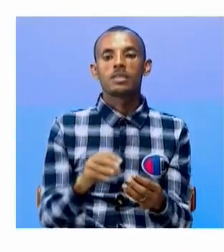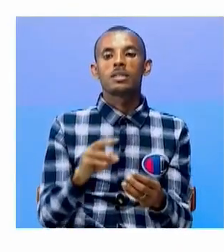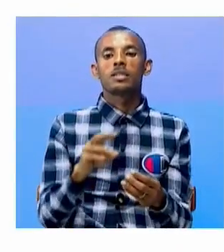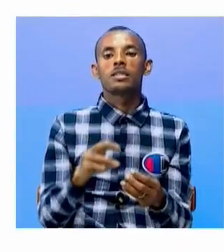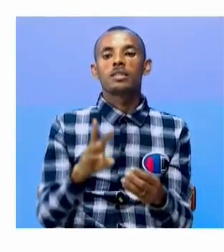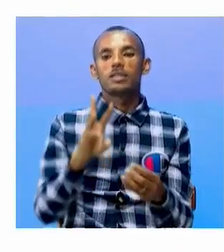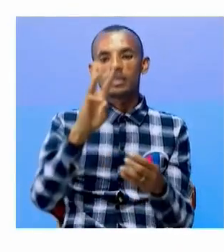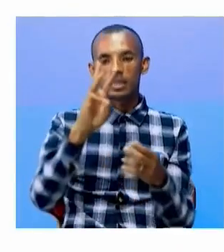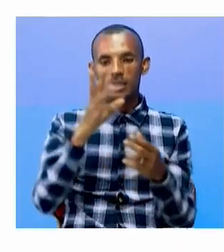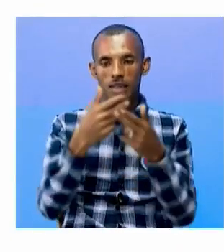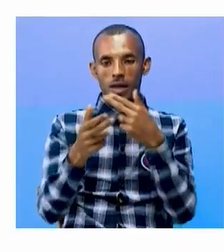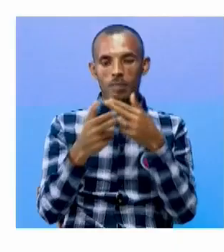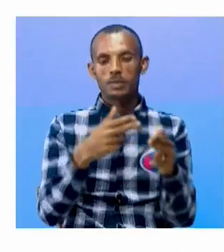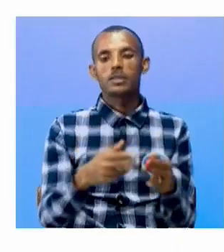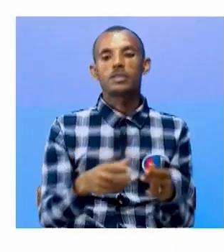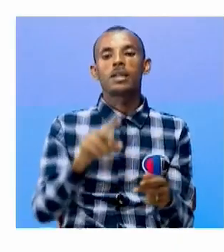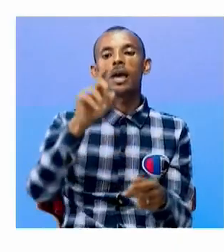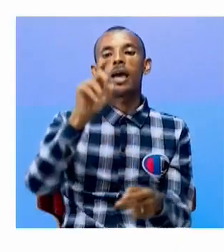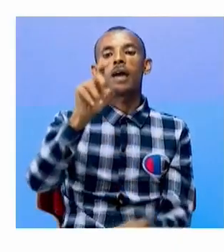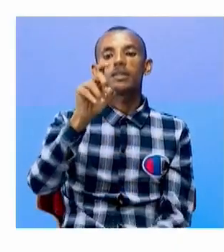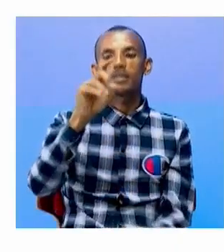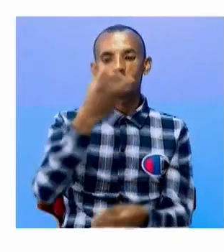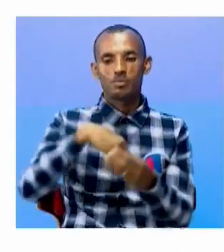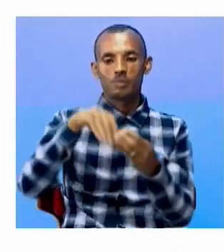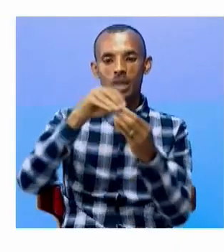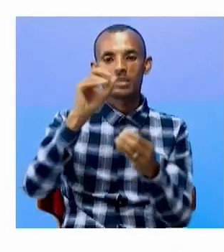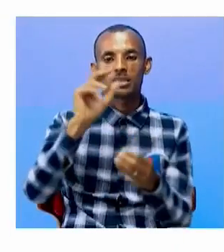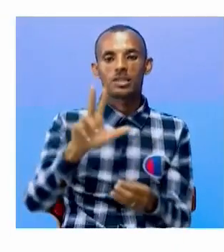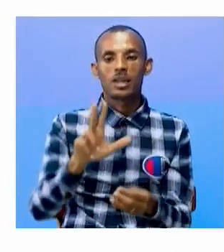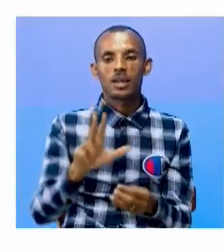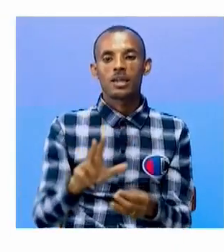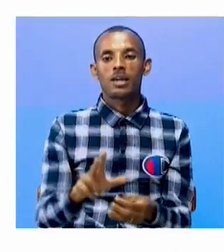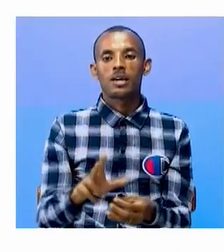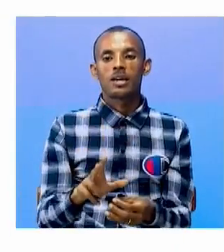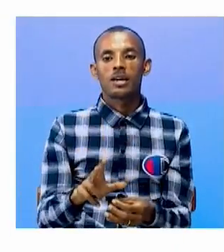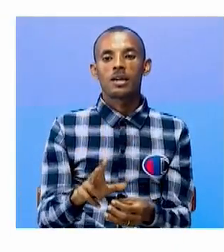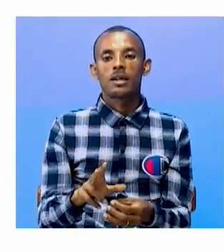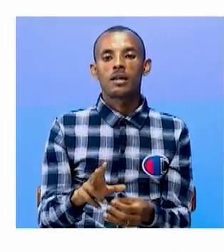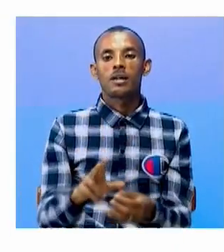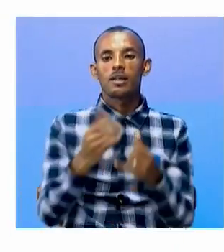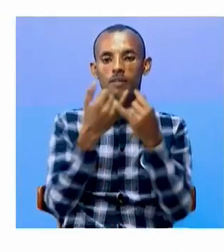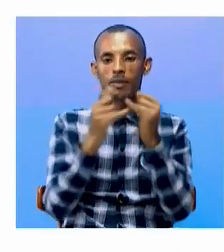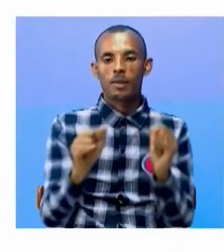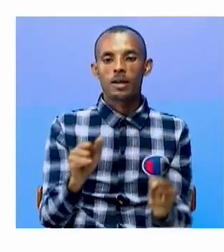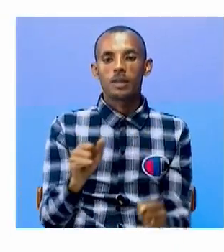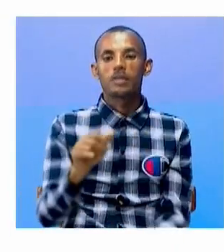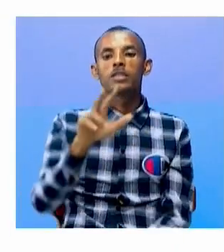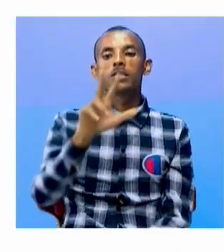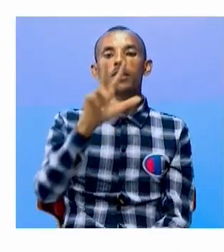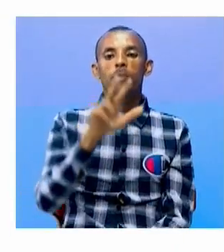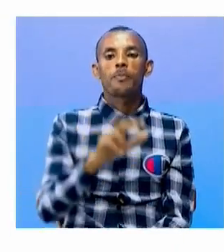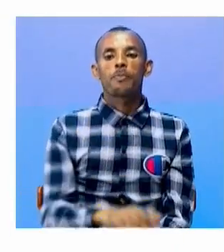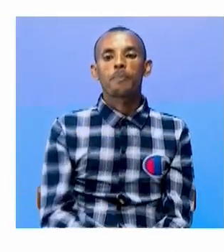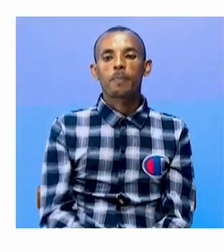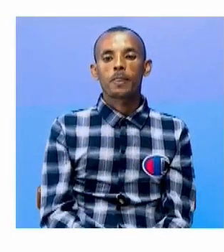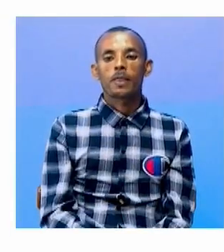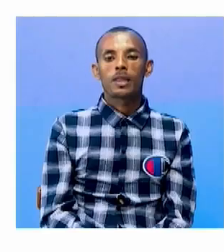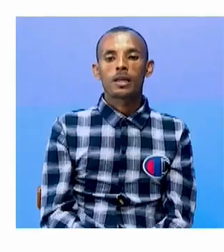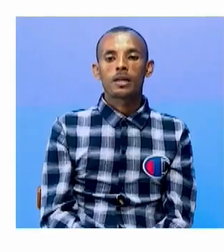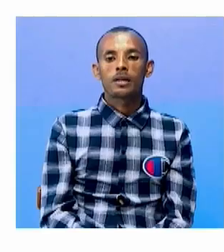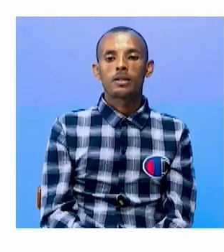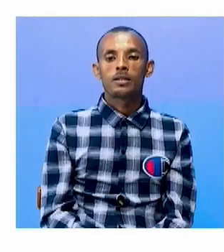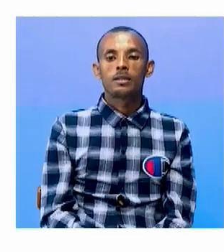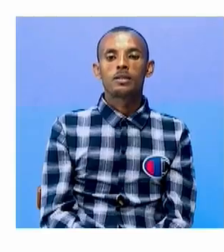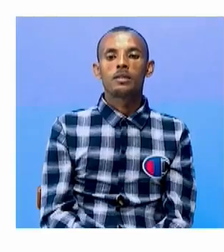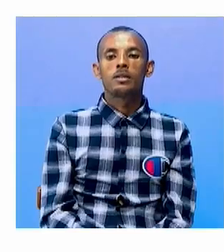one by 6. 6 times x plus 3 over 3